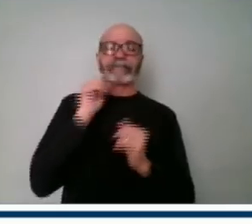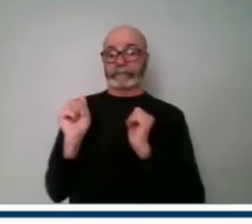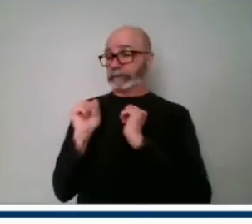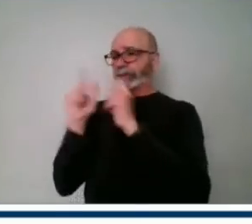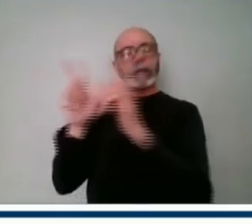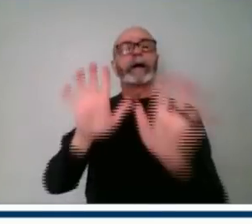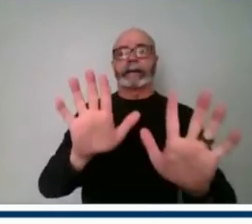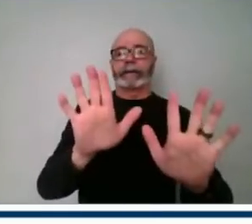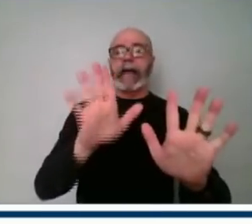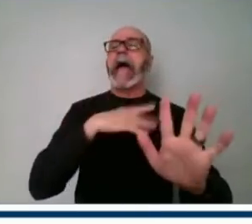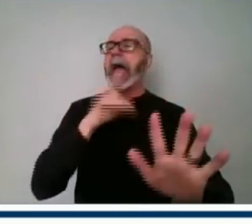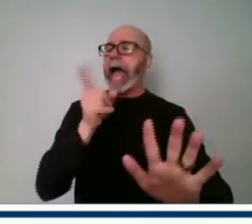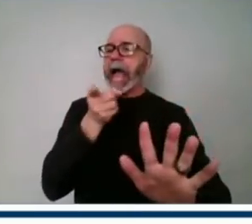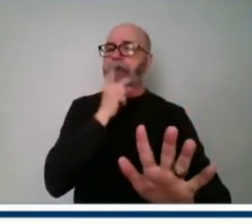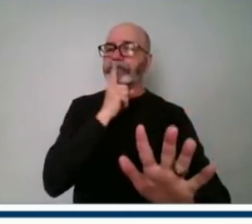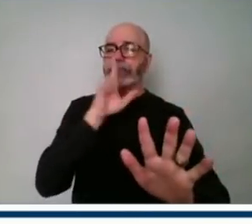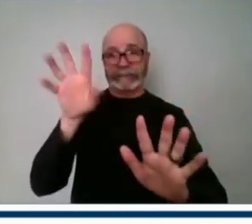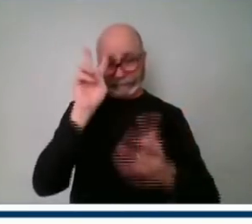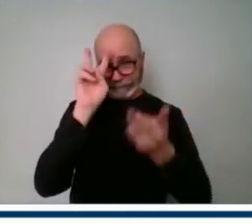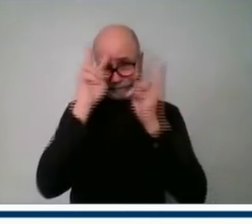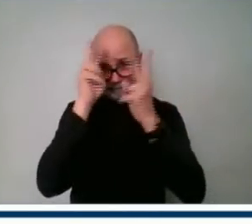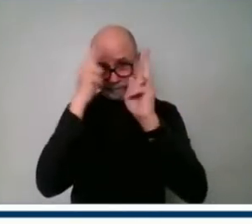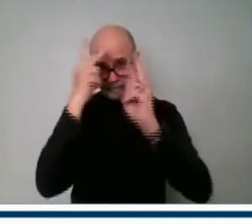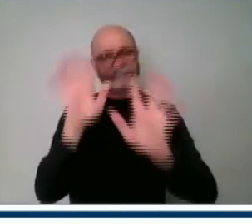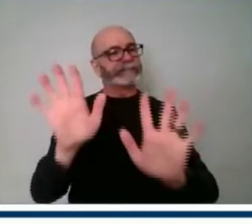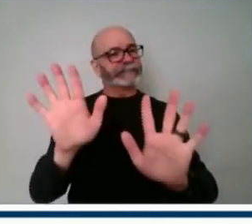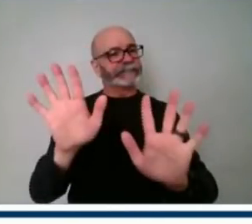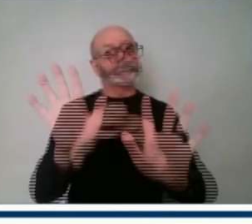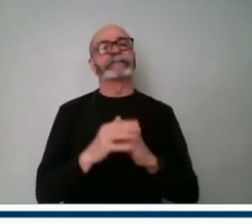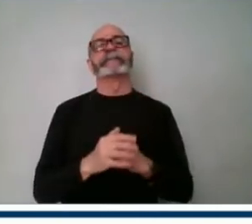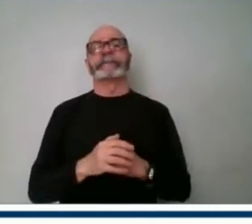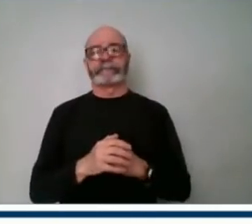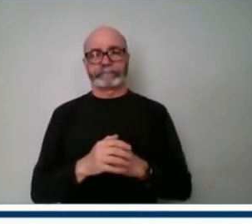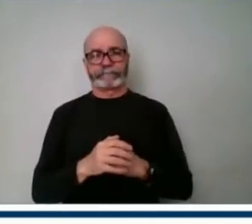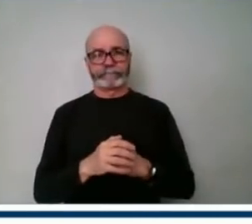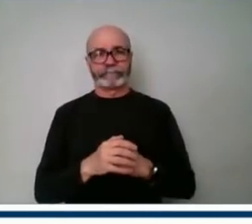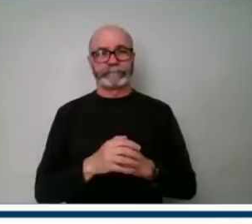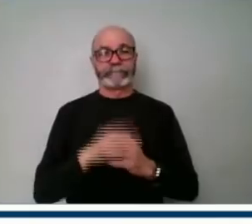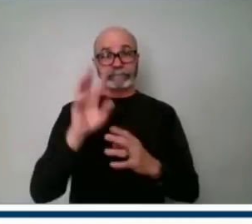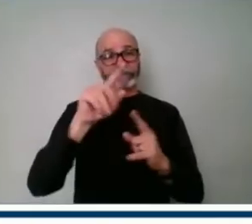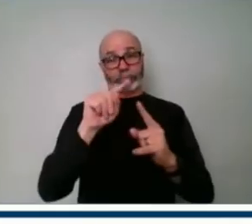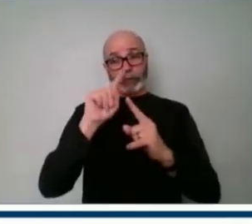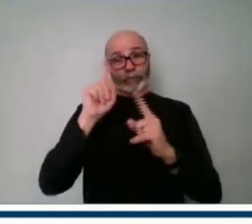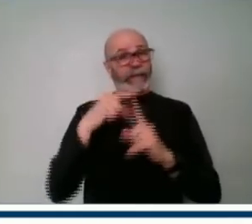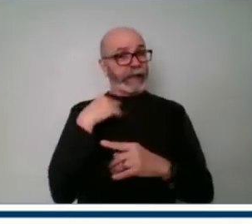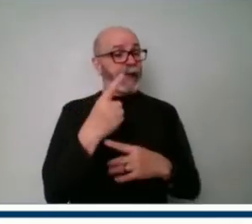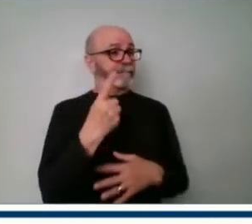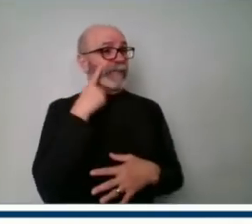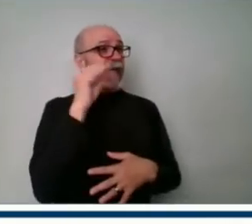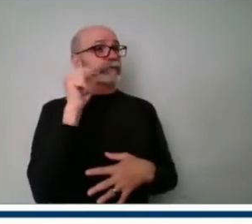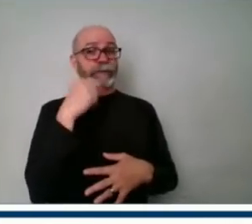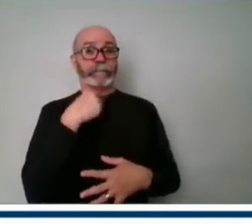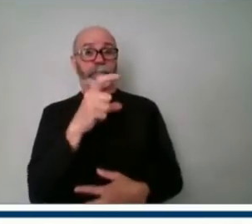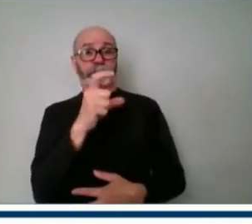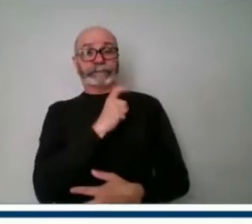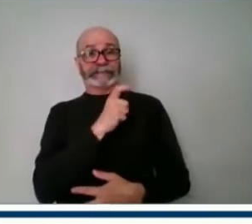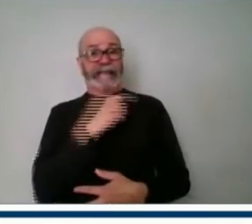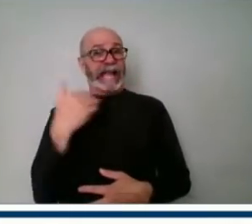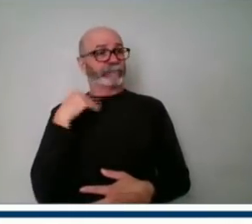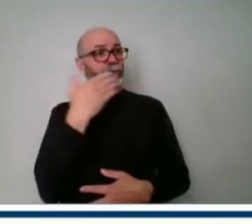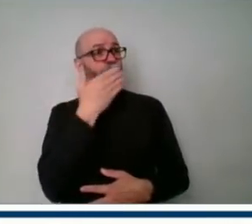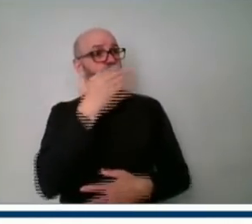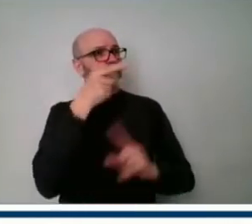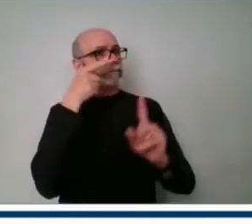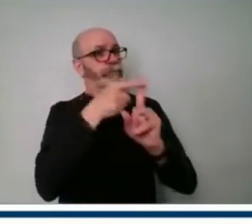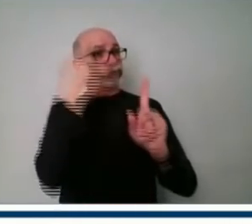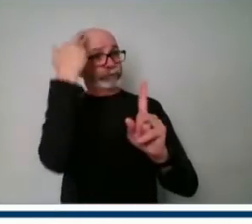simply about, as we get more understanding of frontline police officers and their potential, because of their work, they have to,